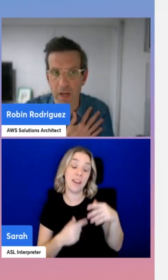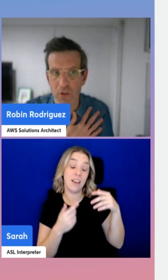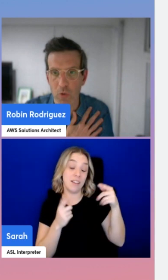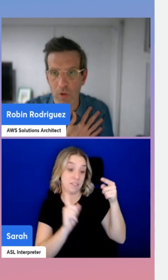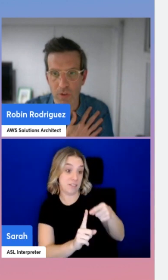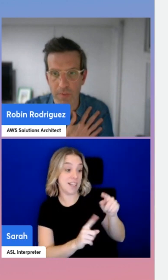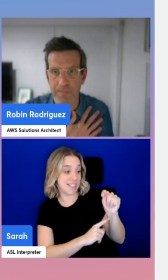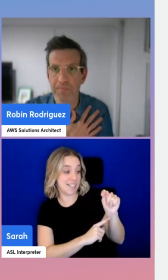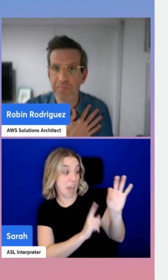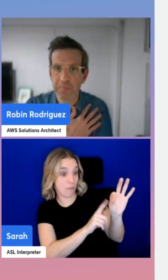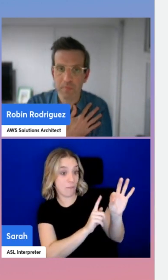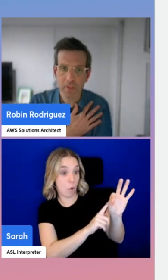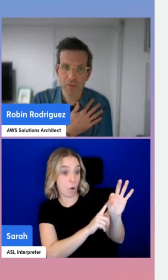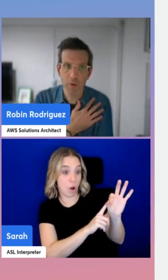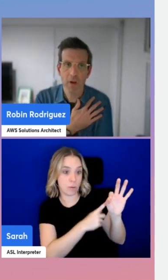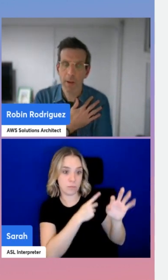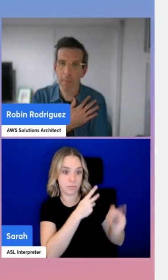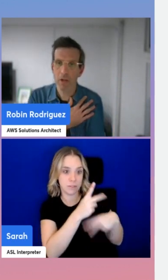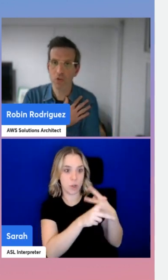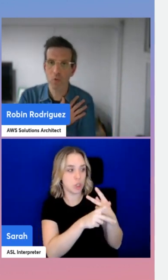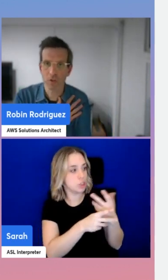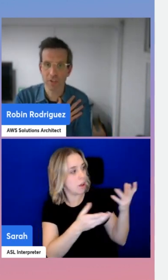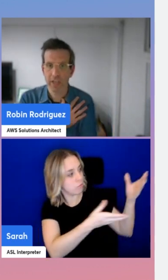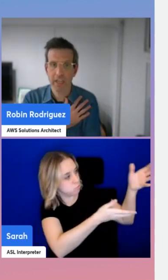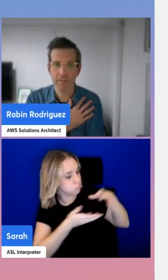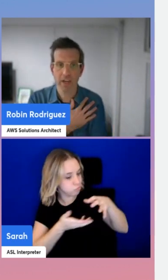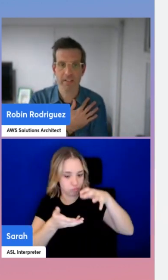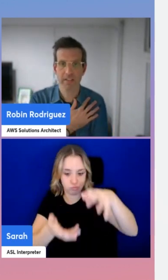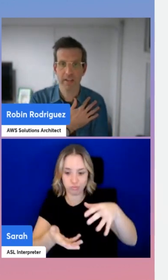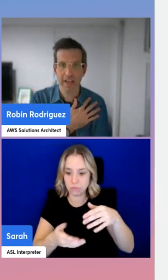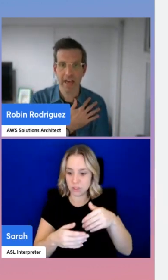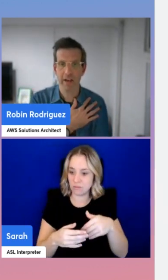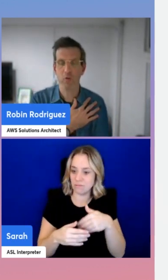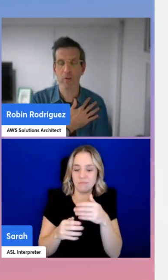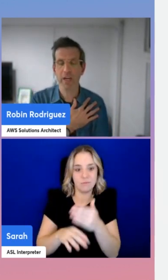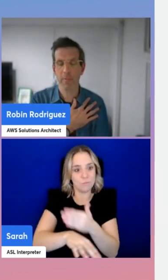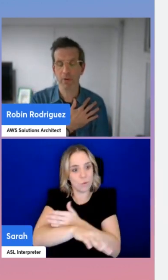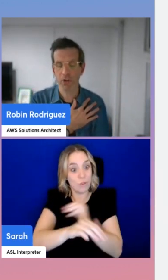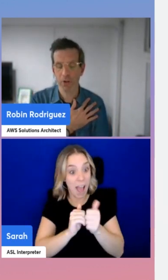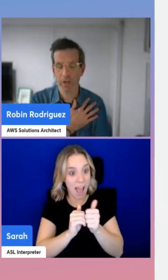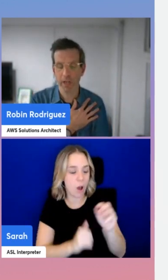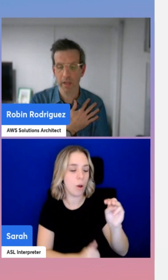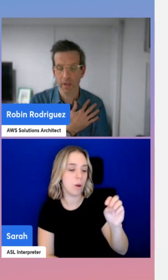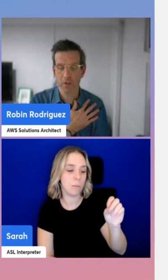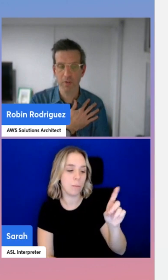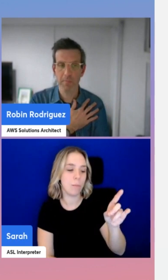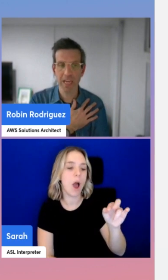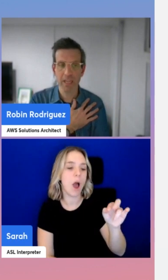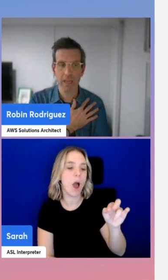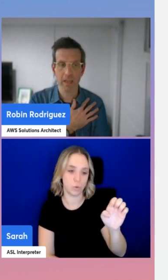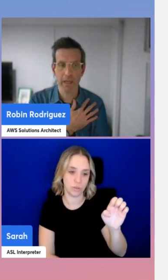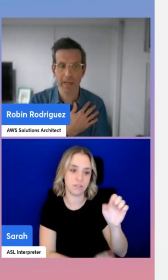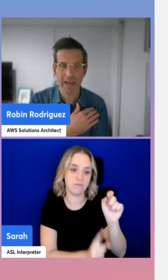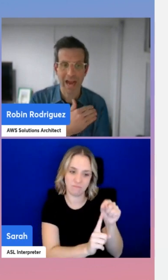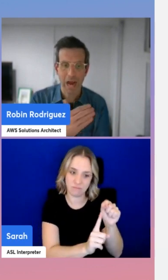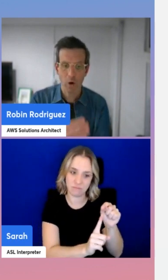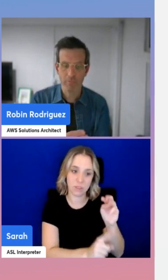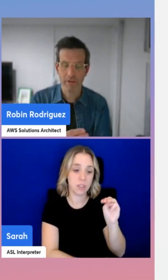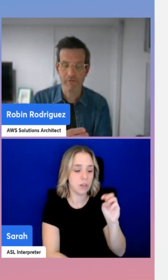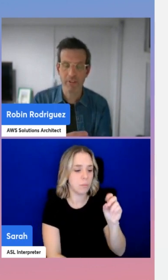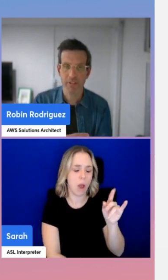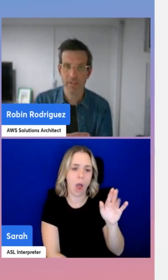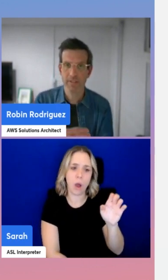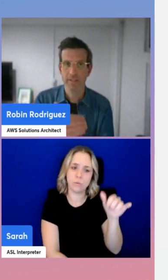is modules. So modules give us a great opportunity to bake in